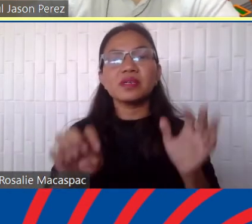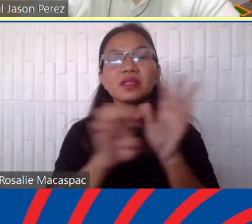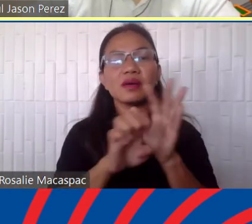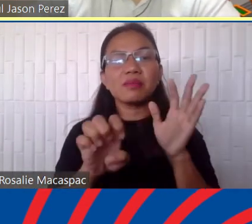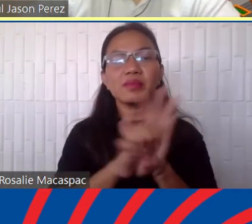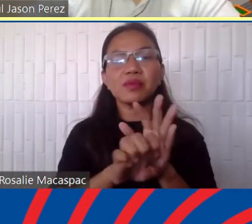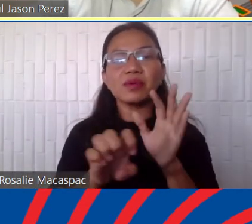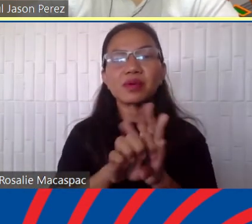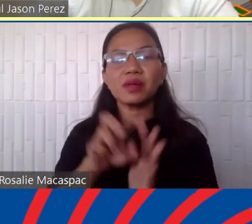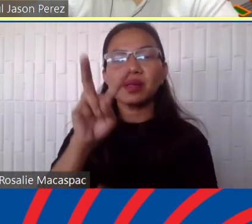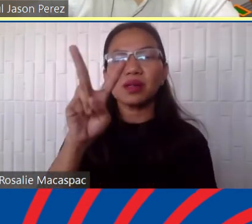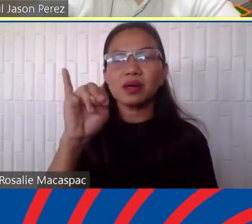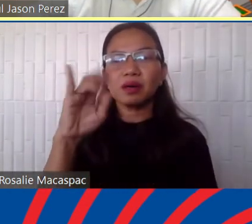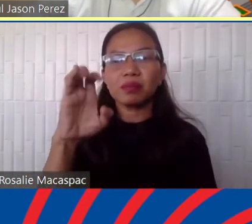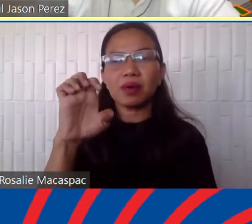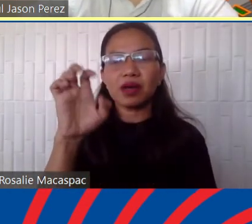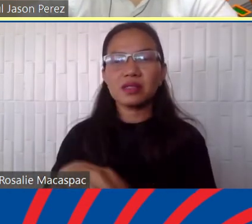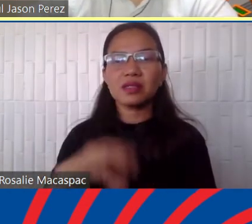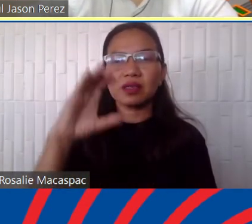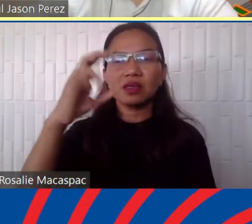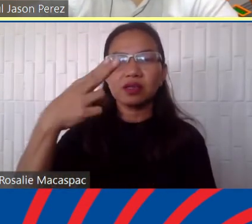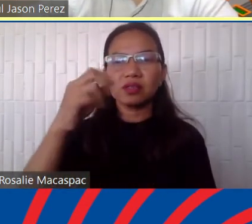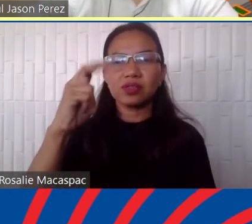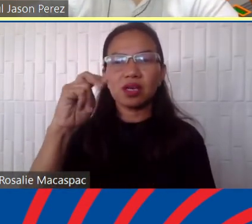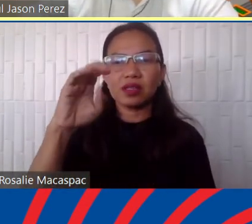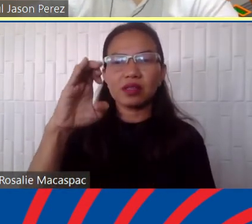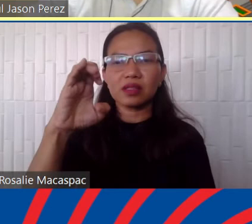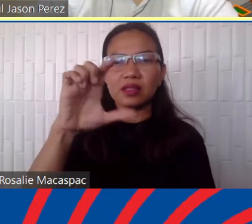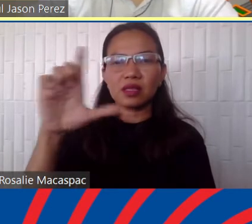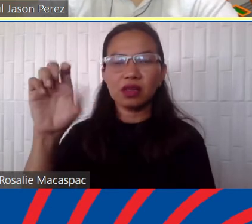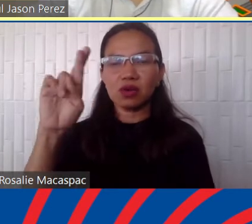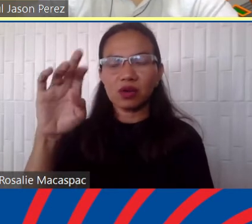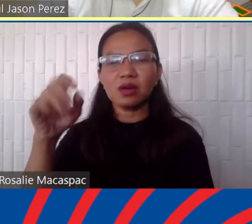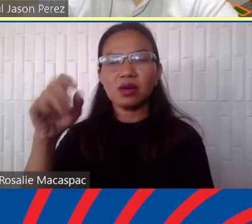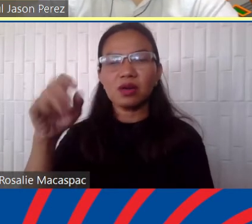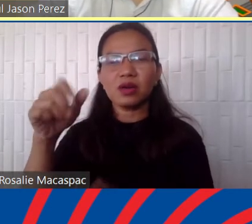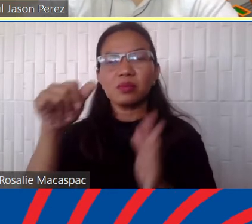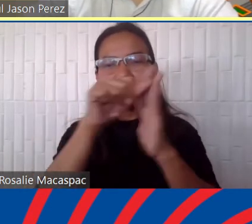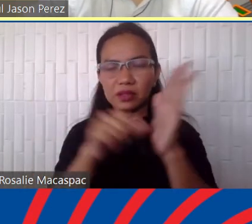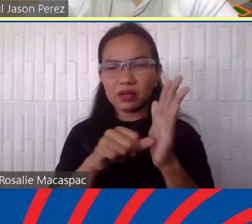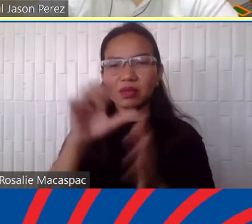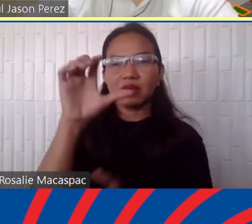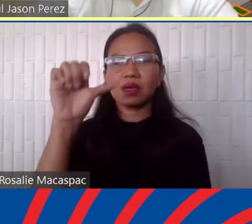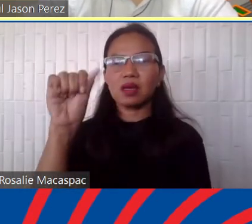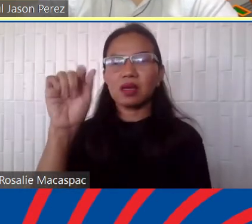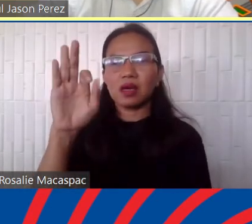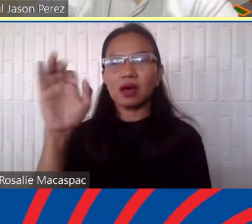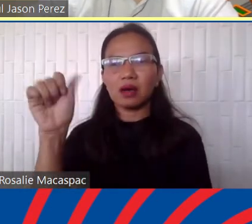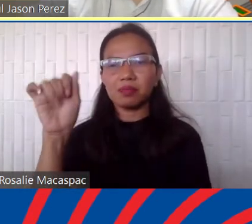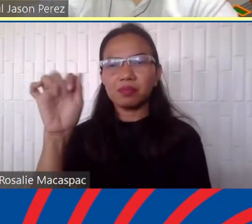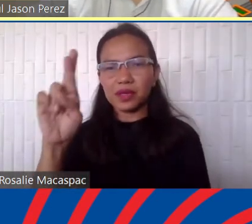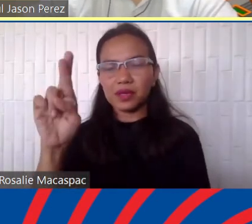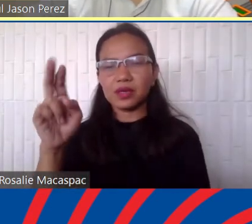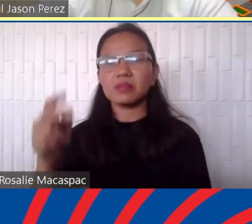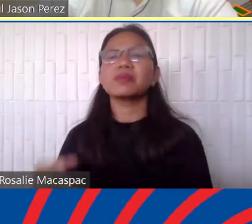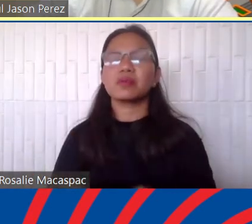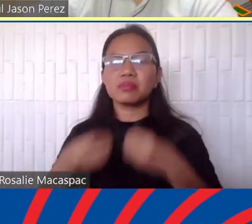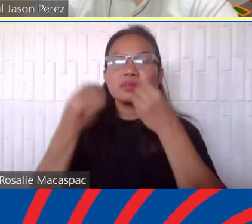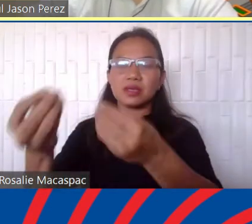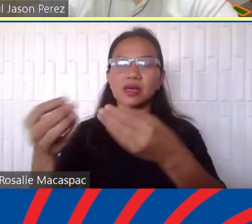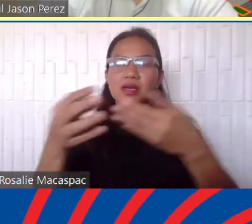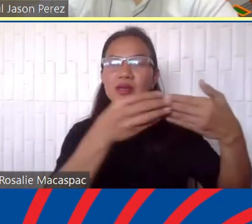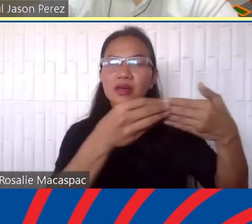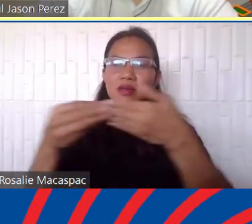for research or the vice chancellor for academic affairs, because they can provide leadership